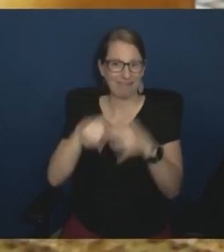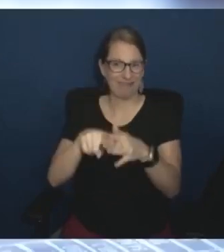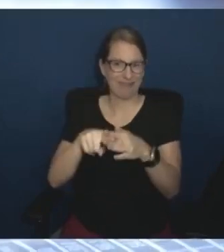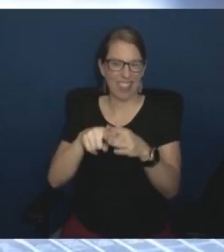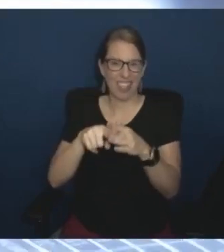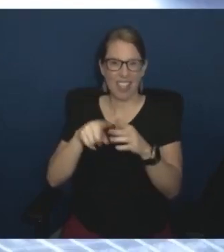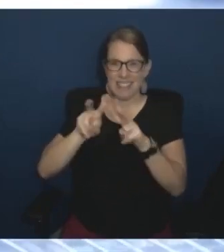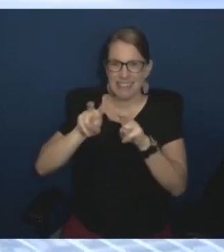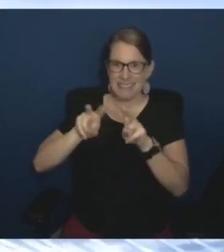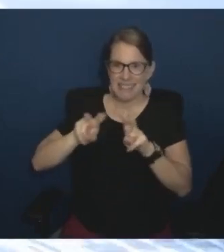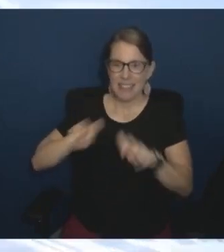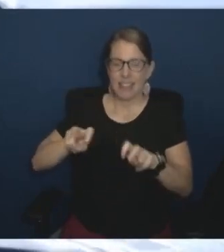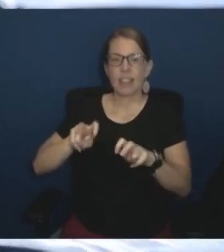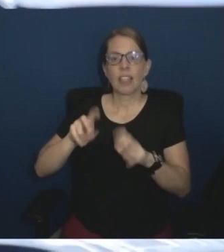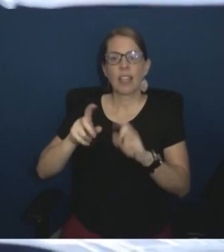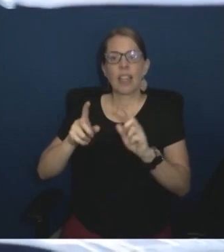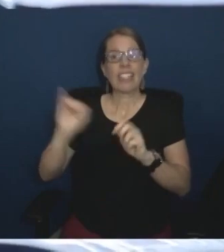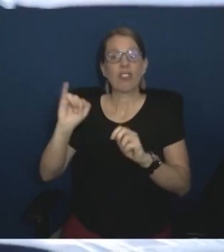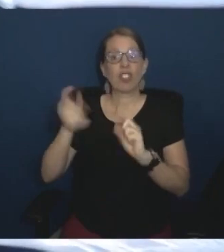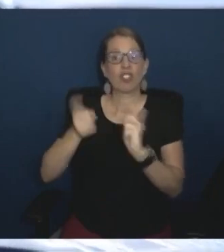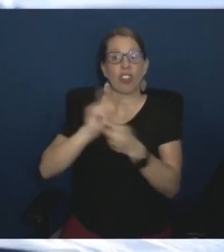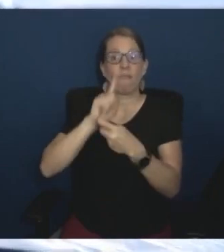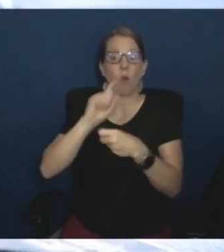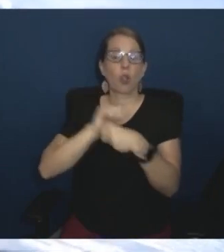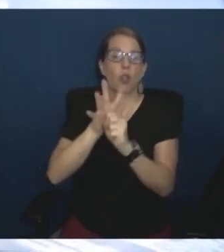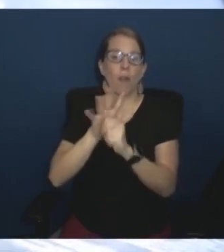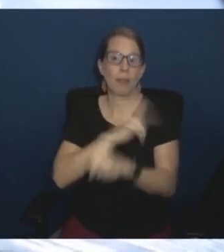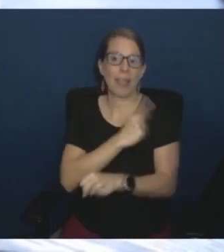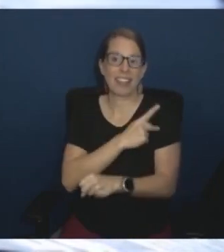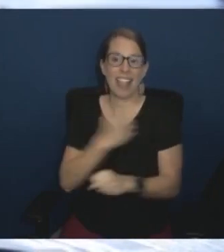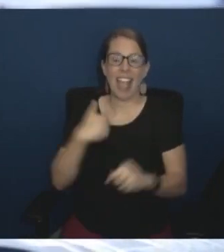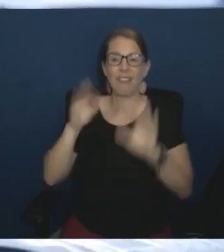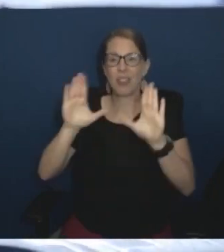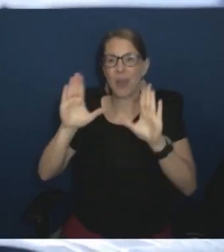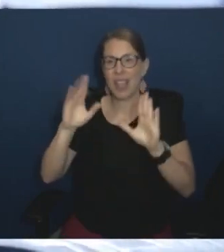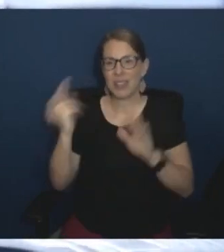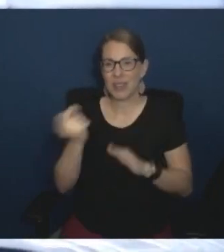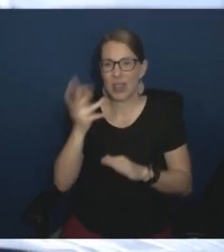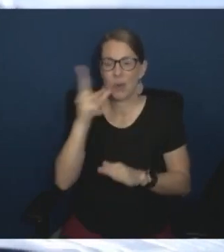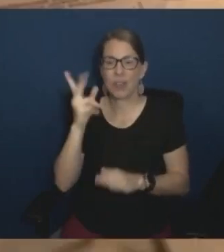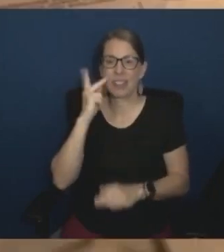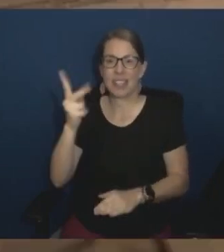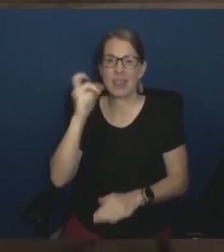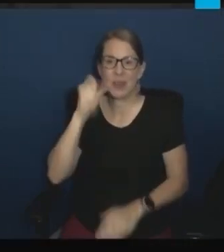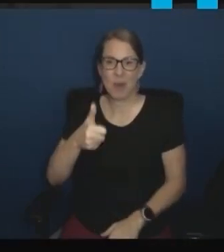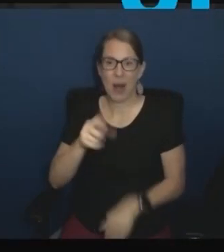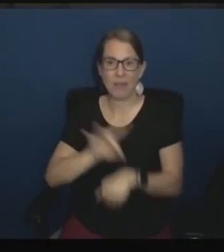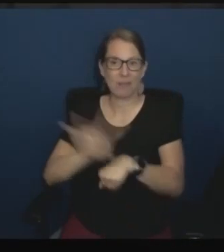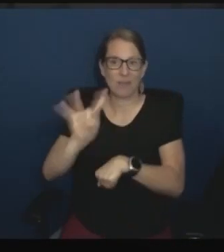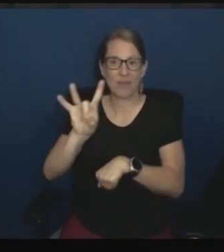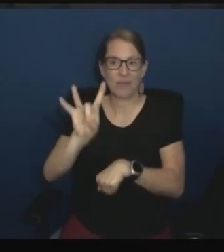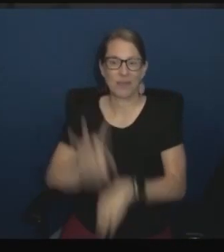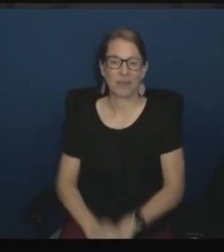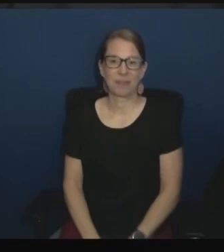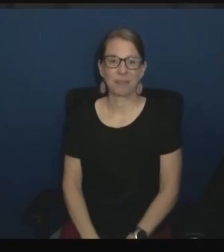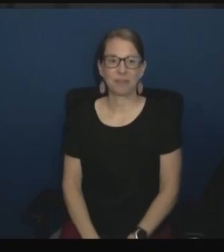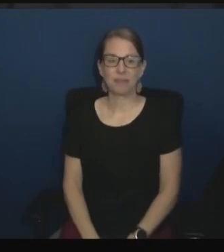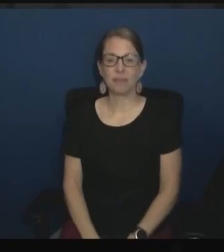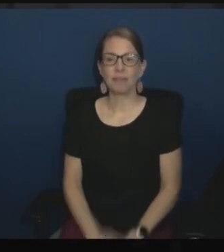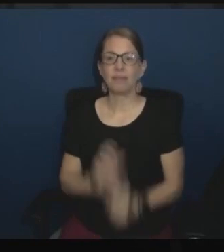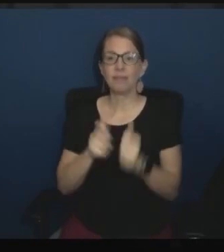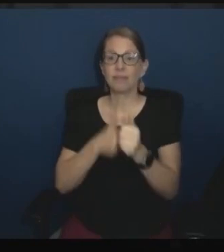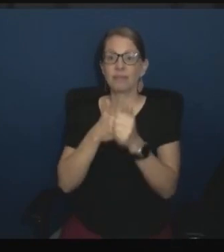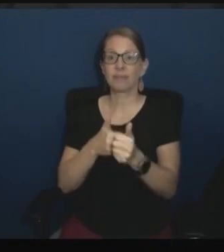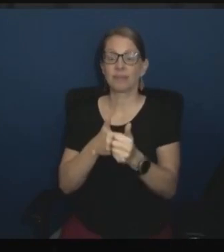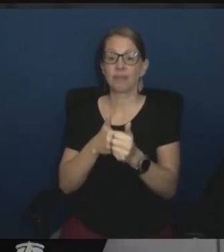changes in insurance for COVID patients. Have a great Tuesday. We'll see you back here right at 8 a.m. Subscribe to our Morning